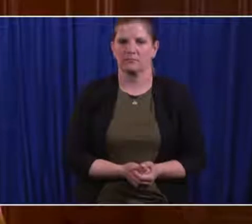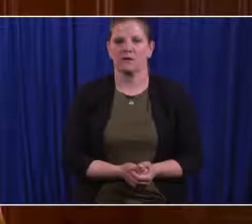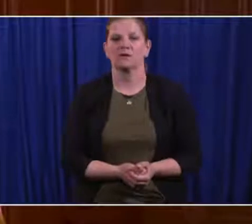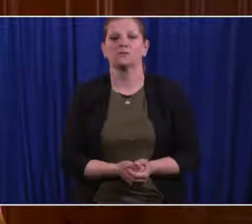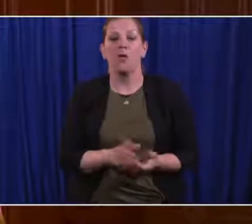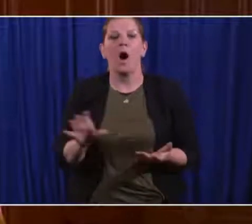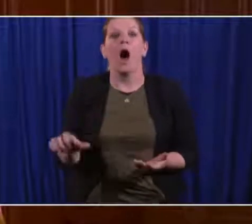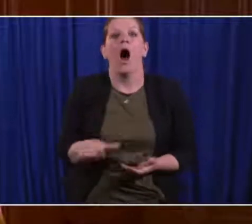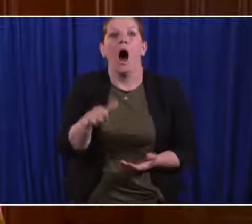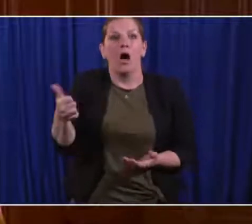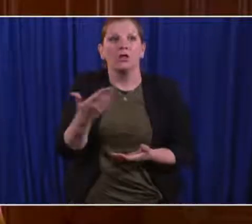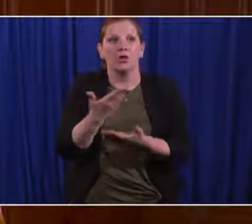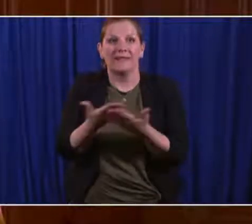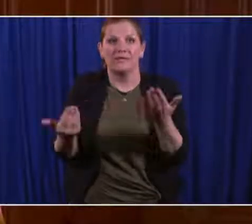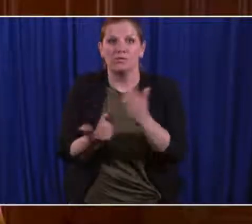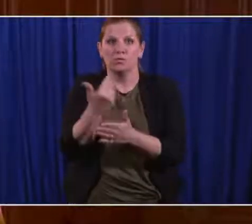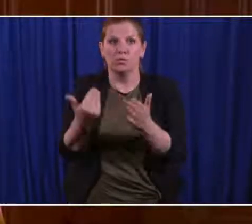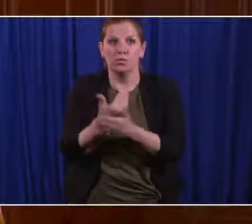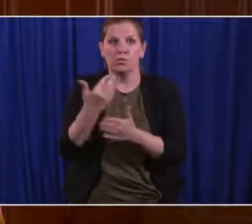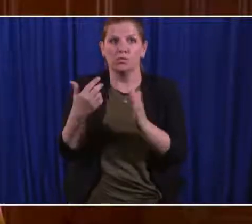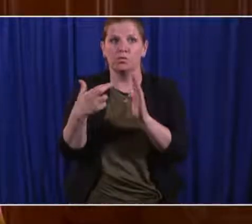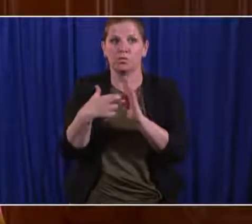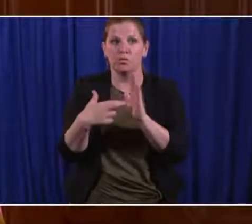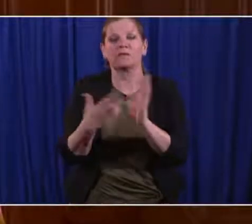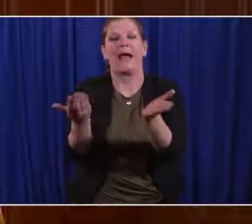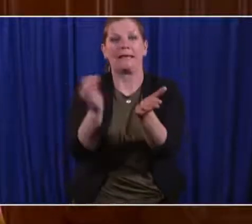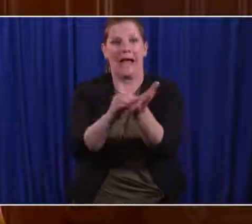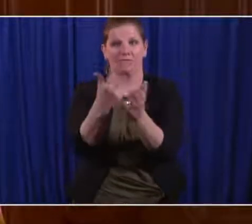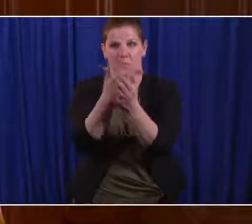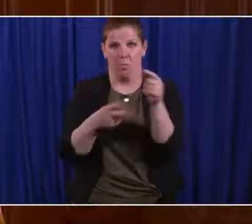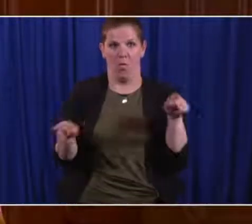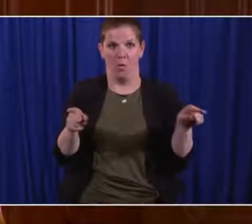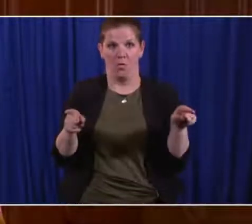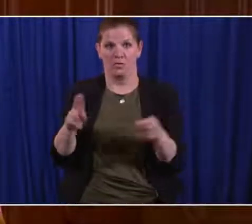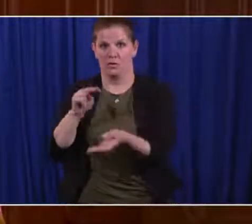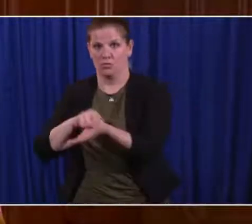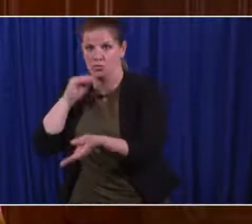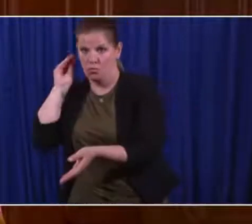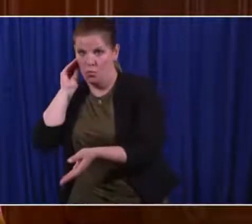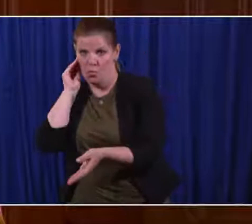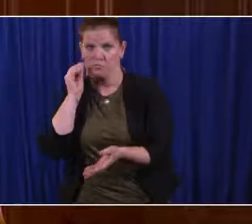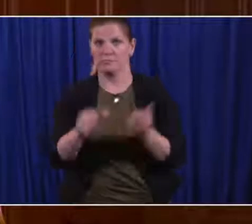safe way. And again, these are for nursing homes as well as for assisted living.